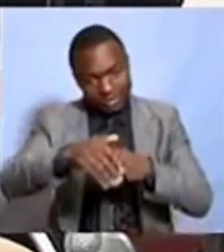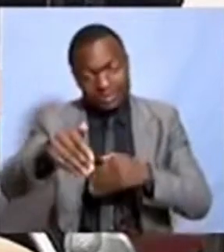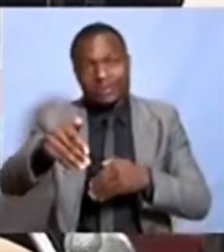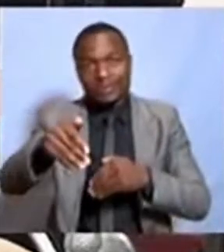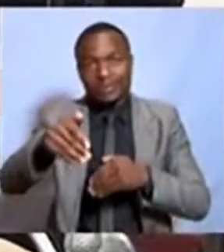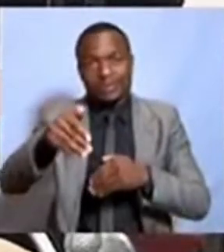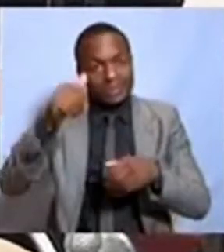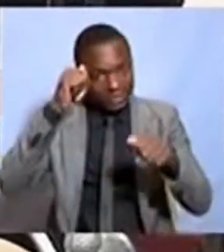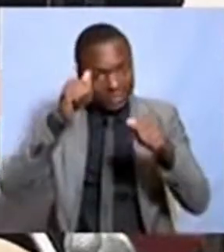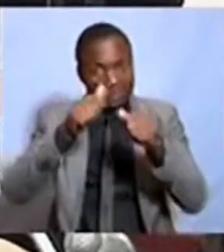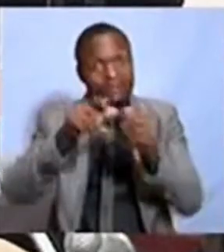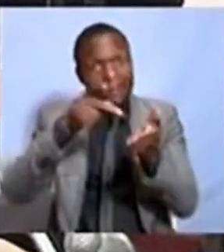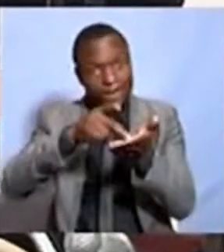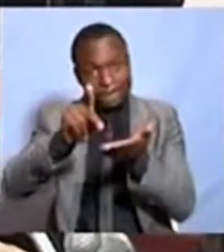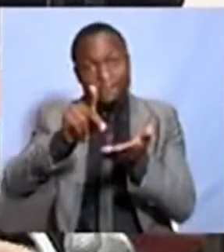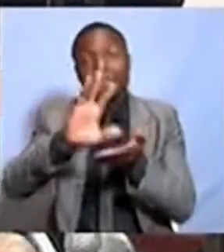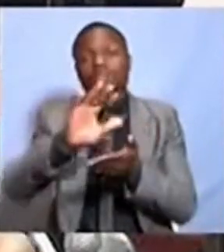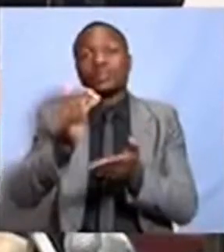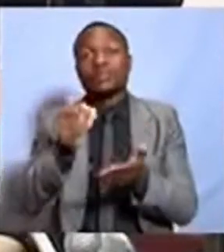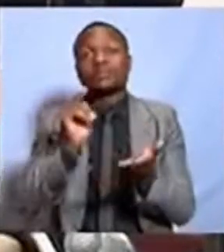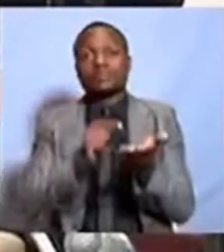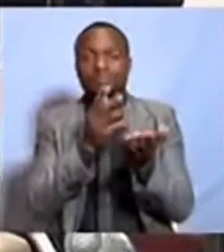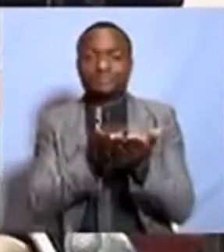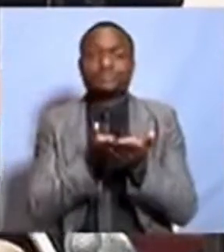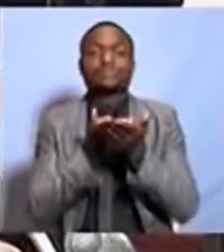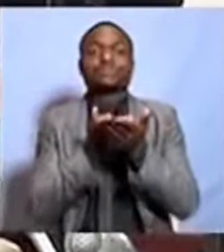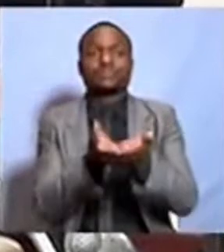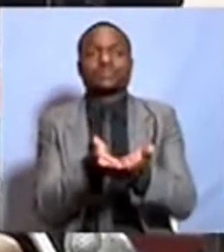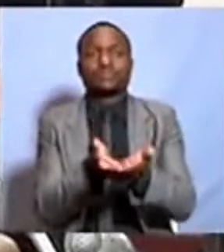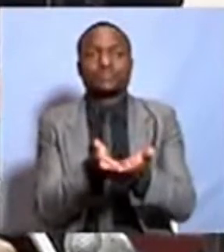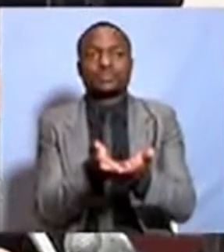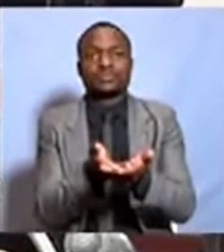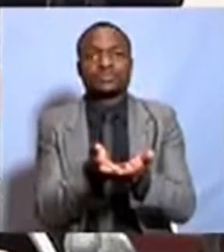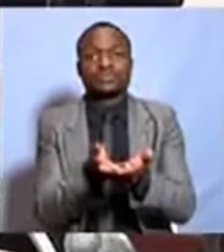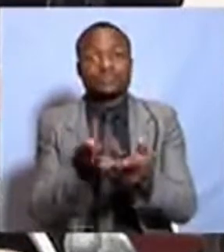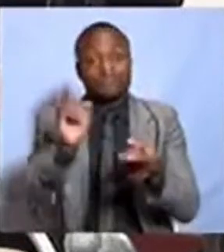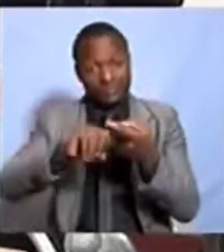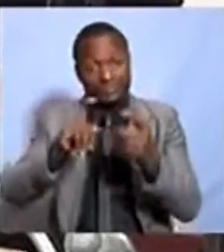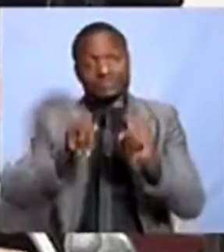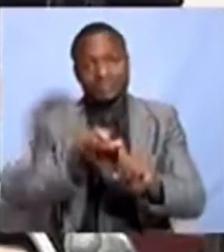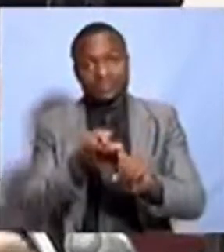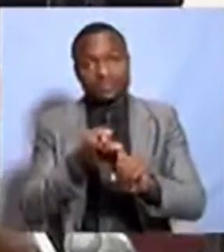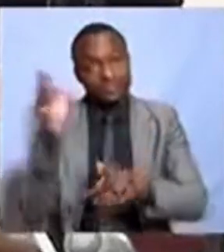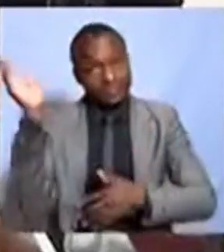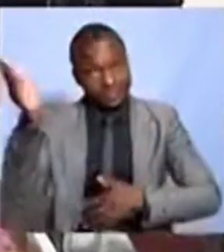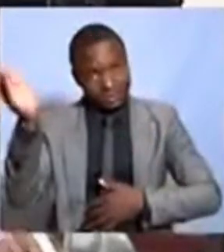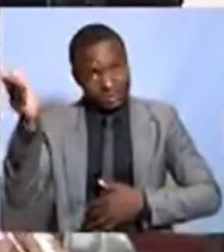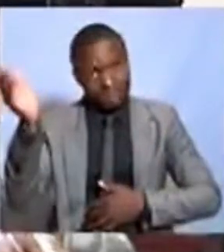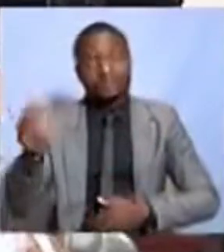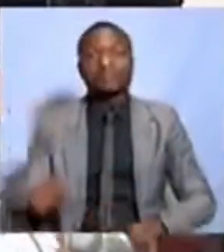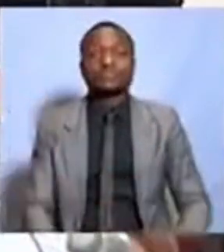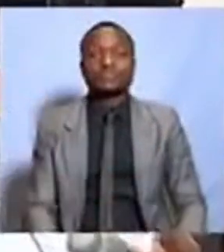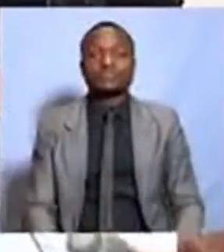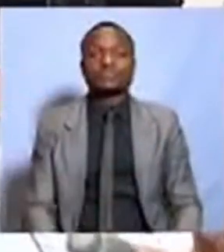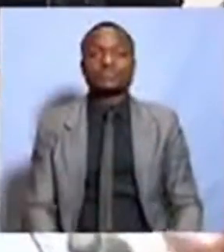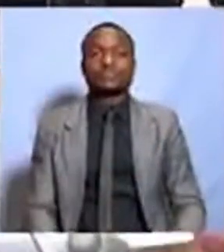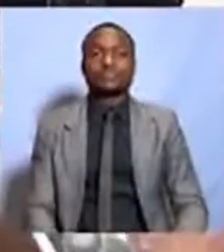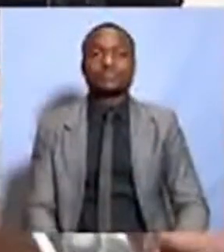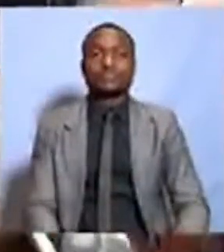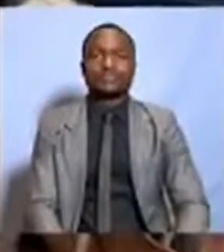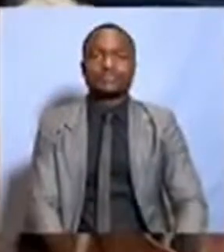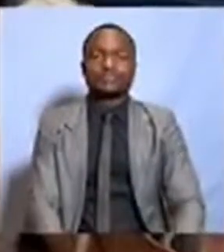Agreement. So from there, I would like to hand over to my colleagues for the presentations as follows.